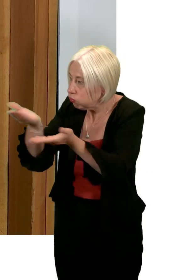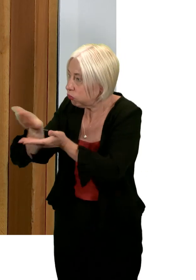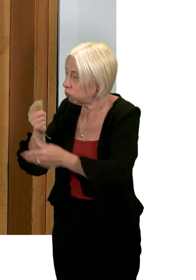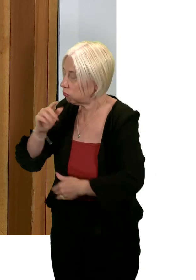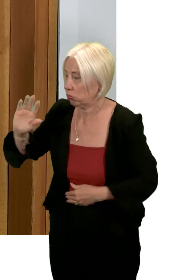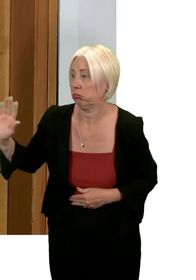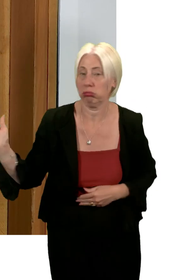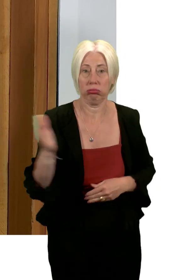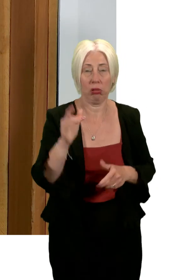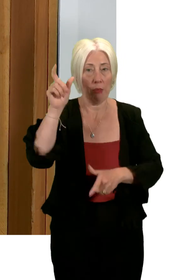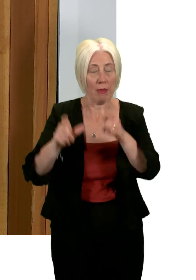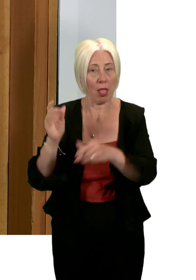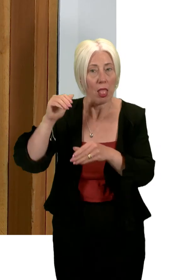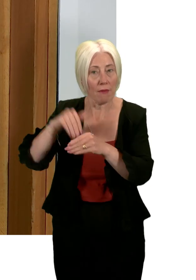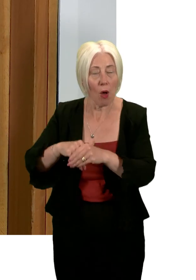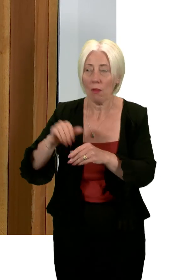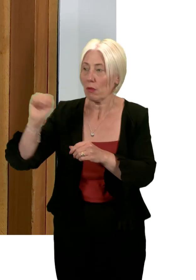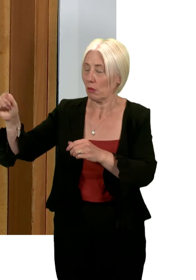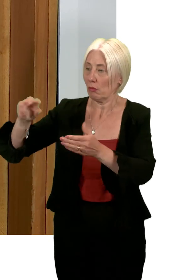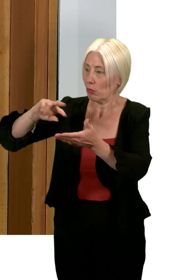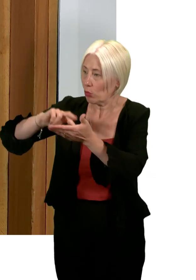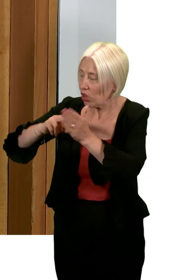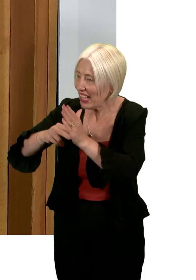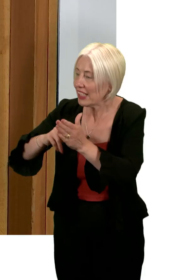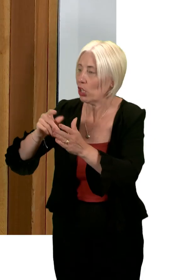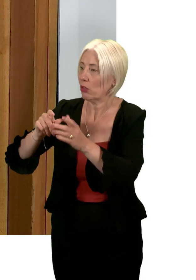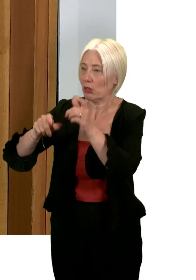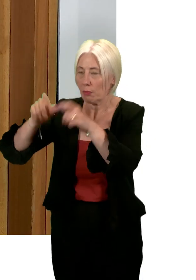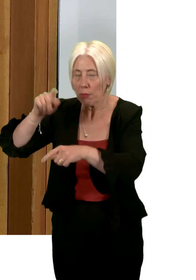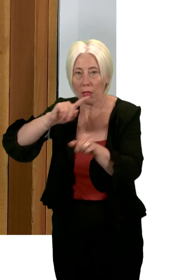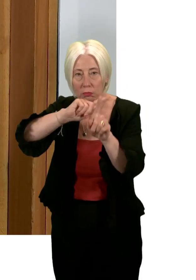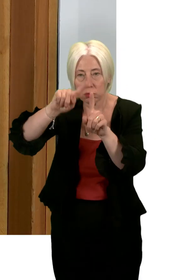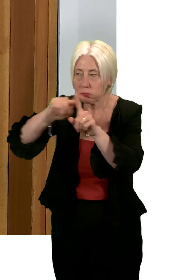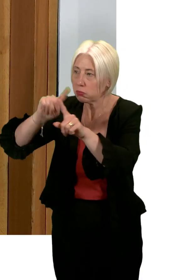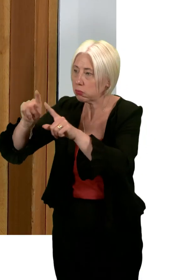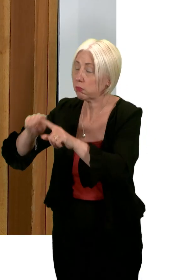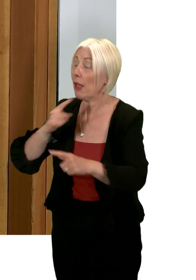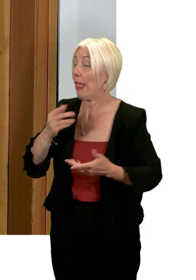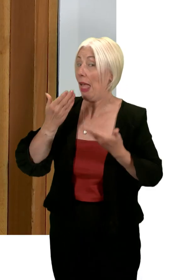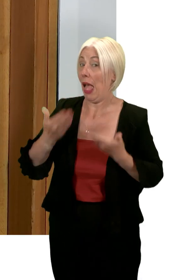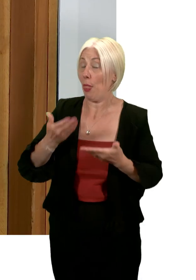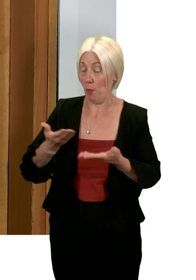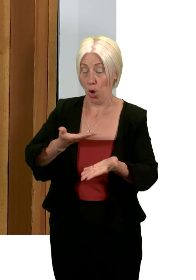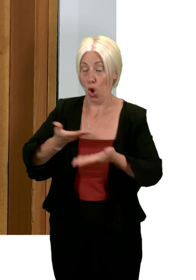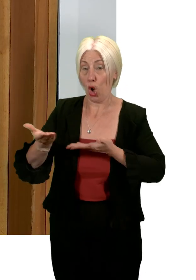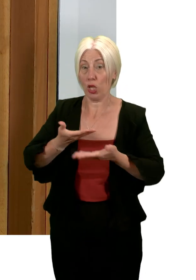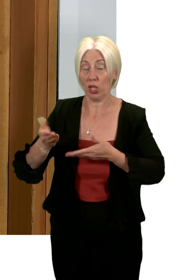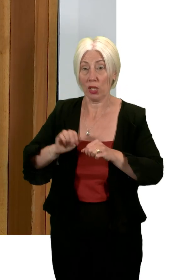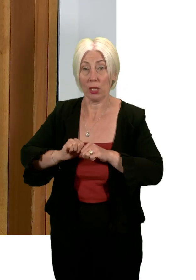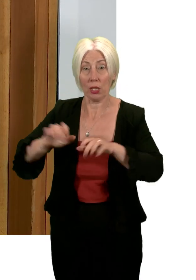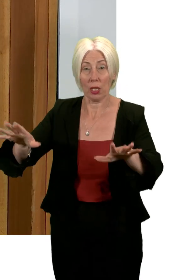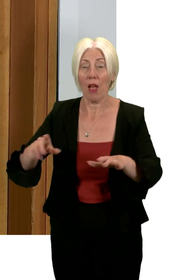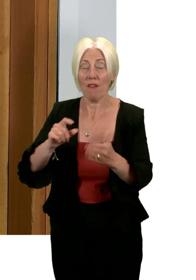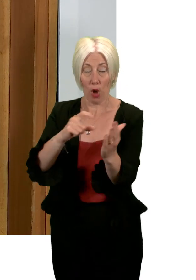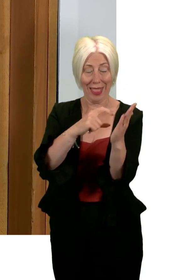So including your organisation in those discussions. And for example, there is a consultation out right now about calorie